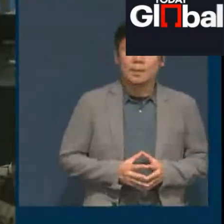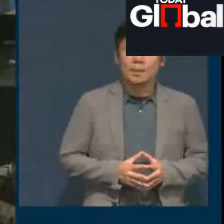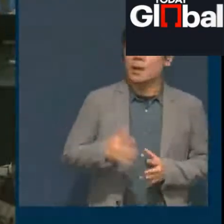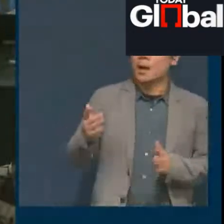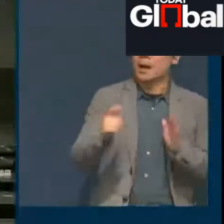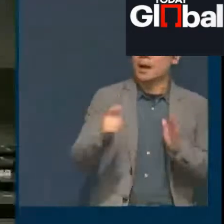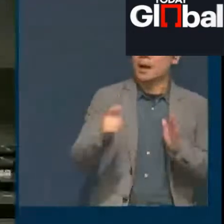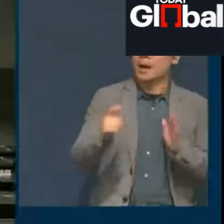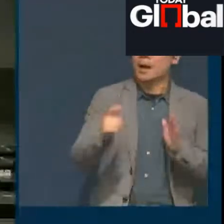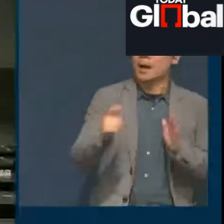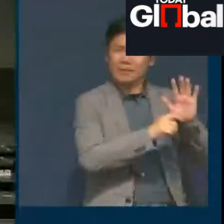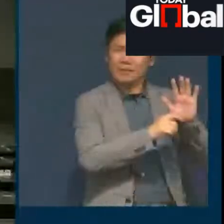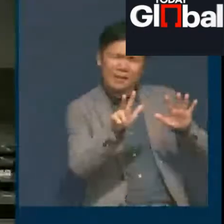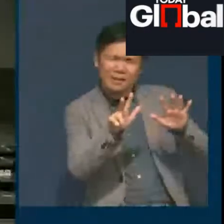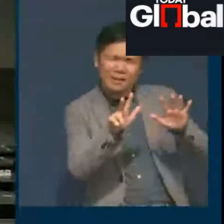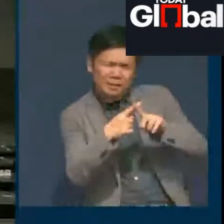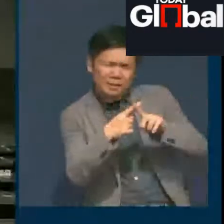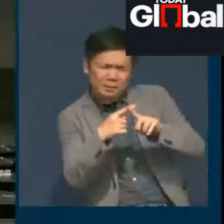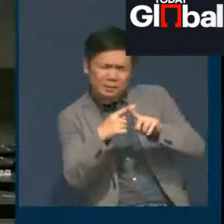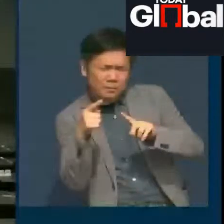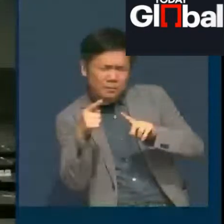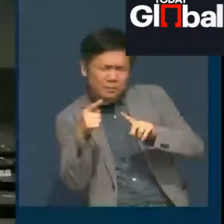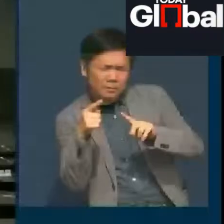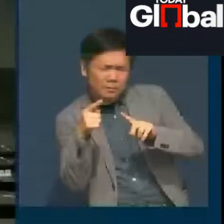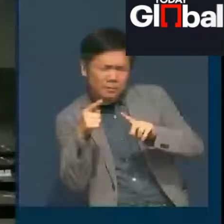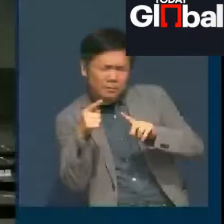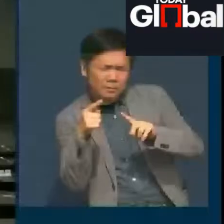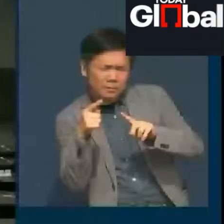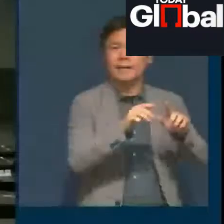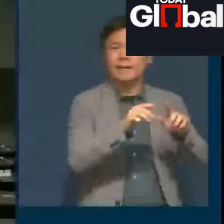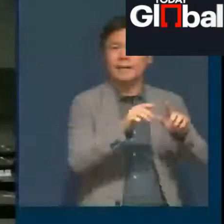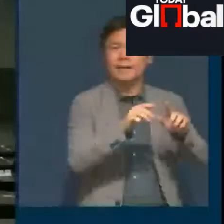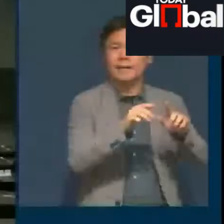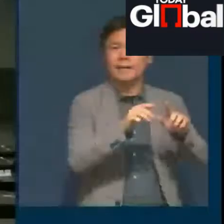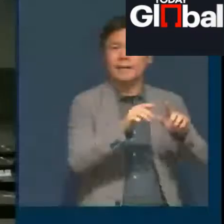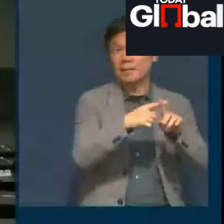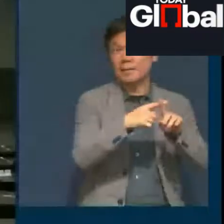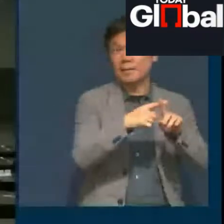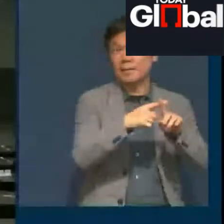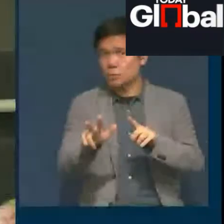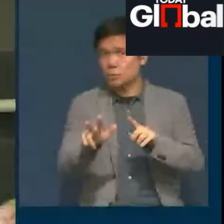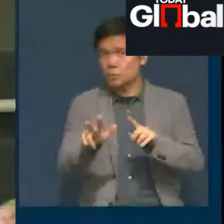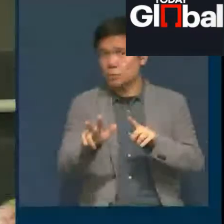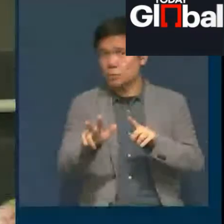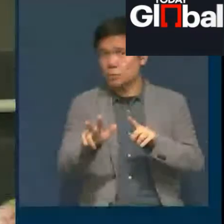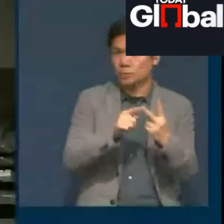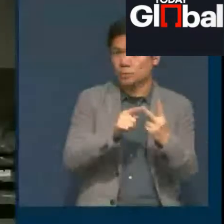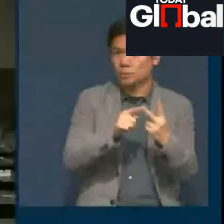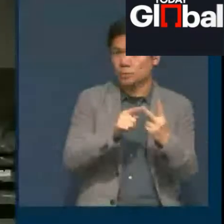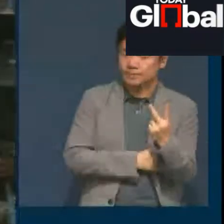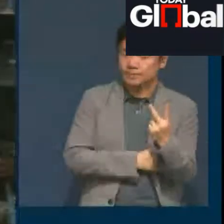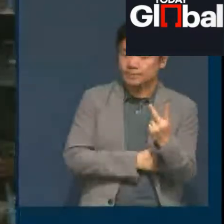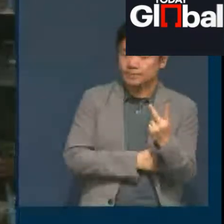Articles 8 and what? 33. 8 and 33.